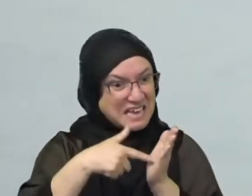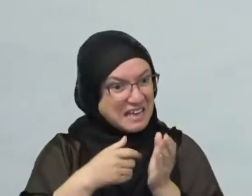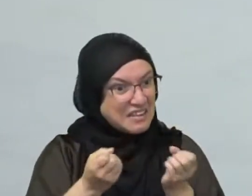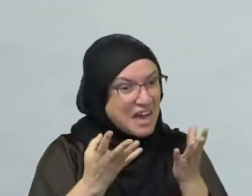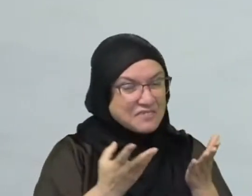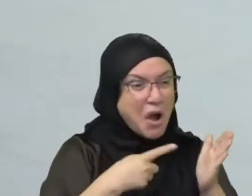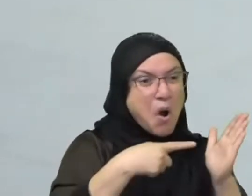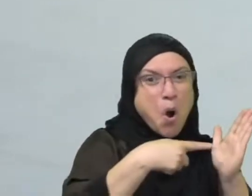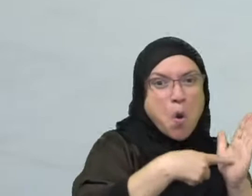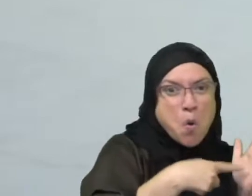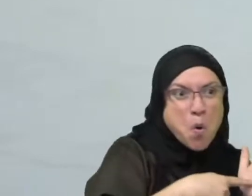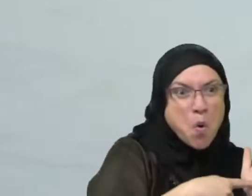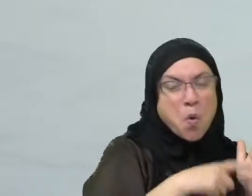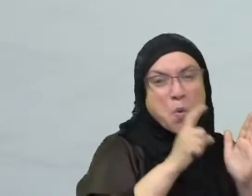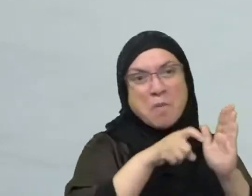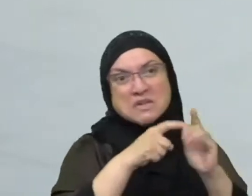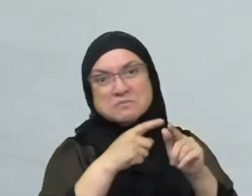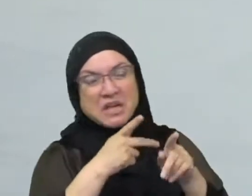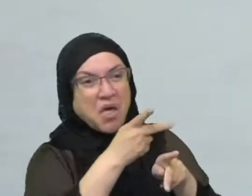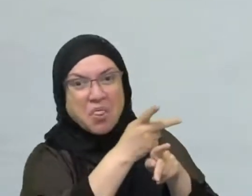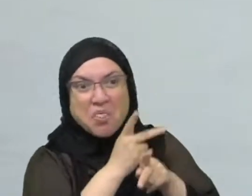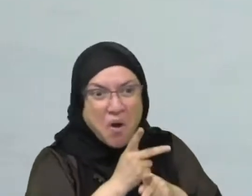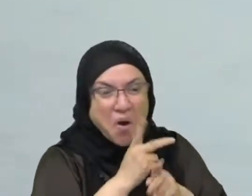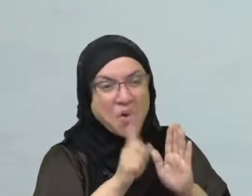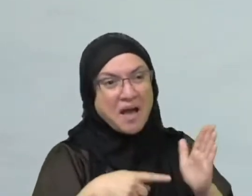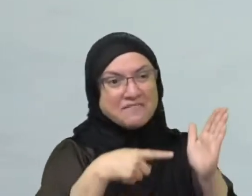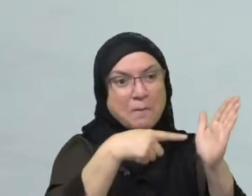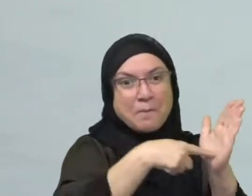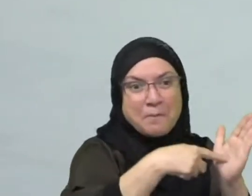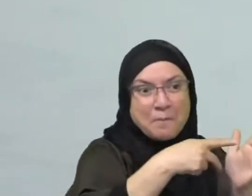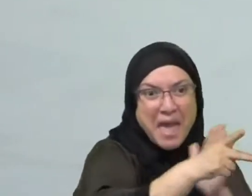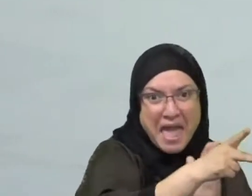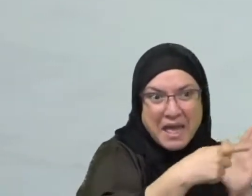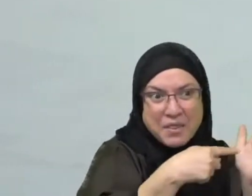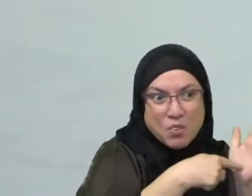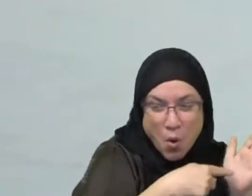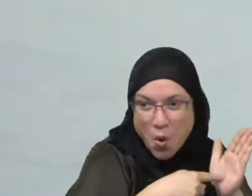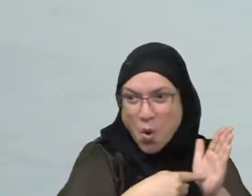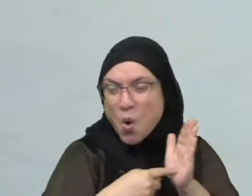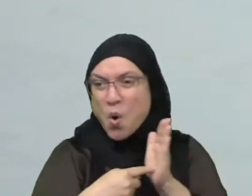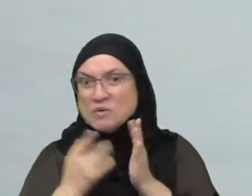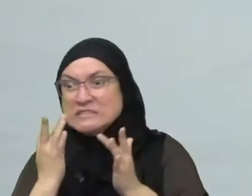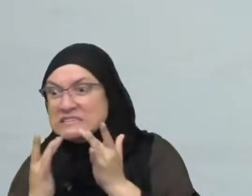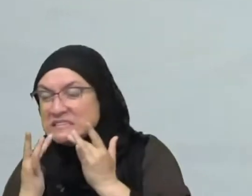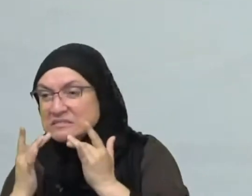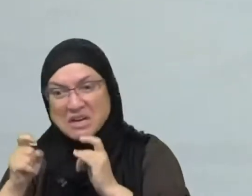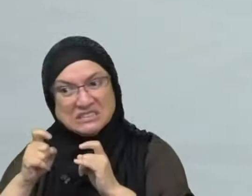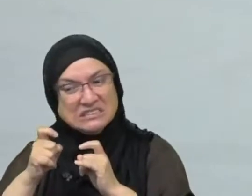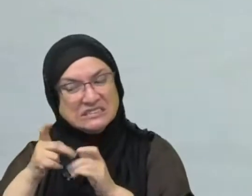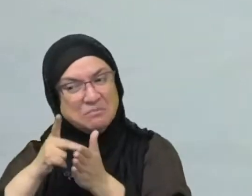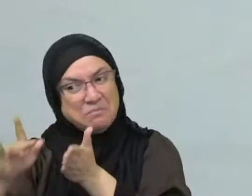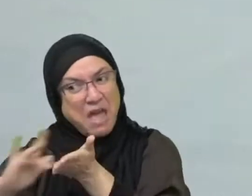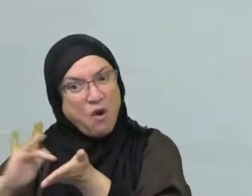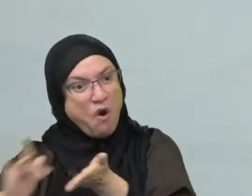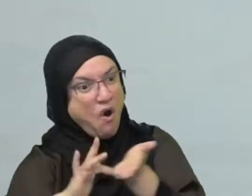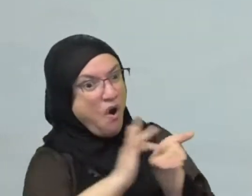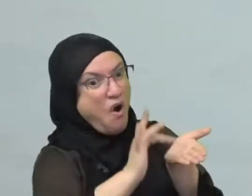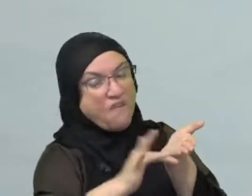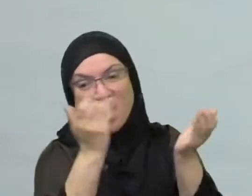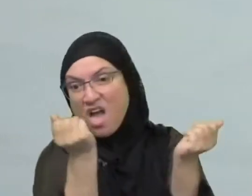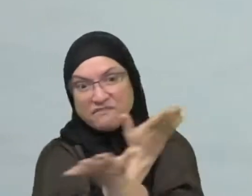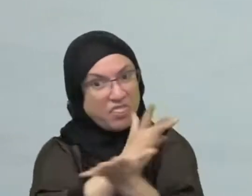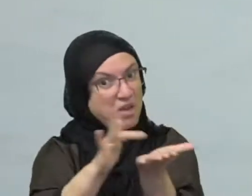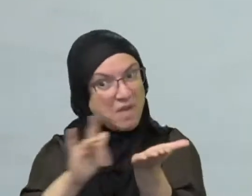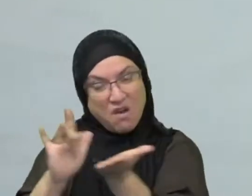and that ultimately could harm you in the hereafter as well. So not just debt being unpleasant in this life, and we should try to put ourselves in a position